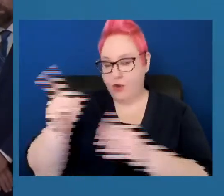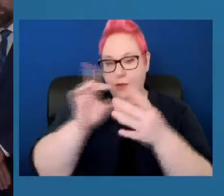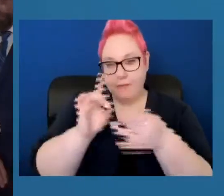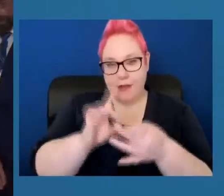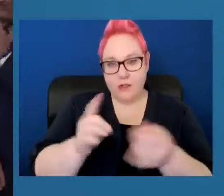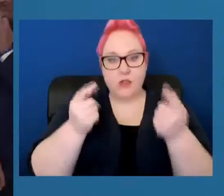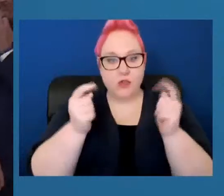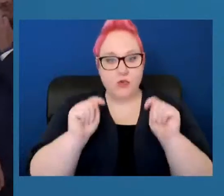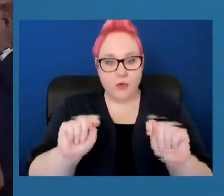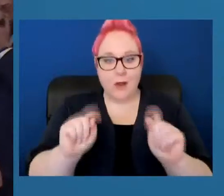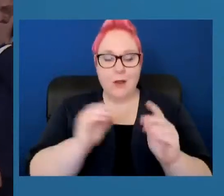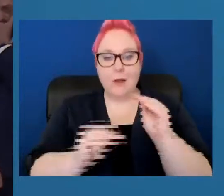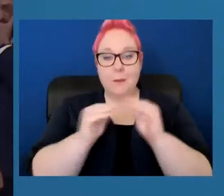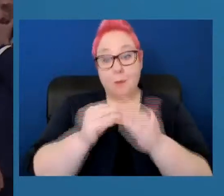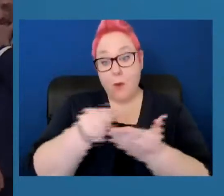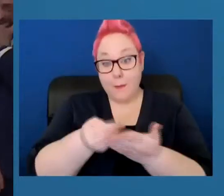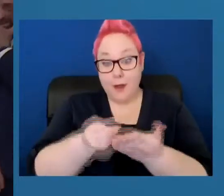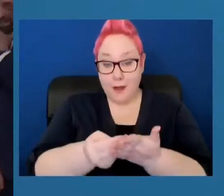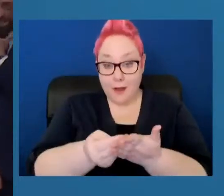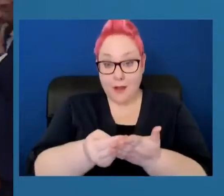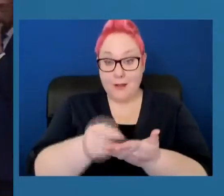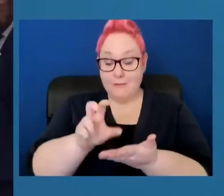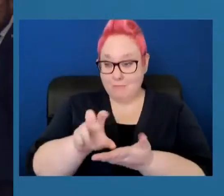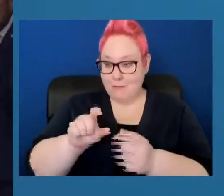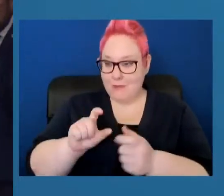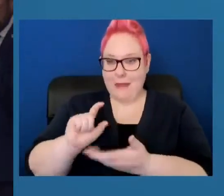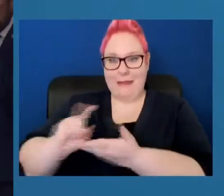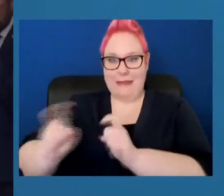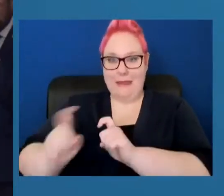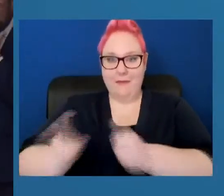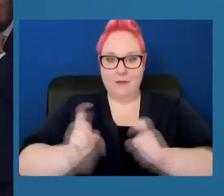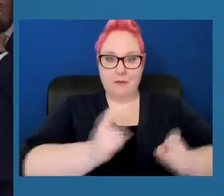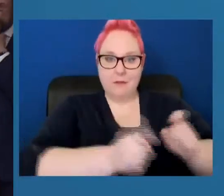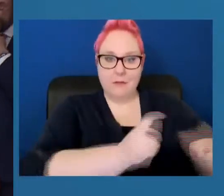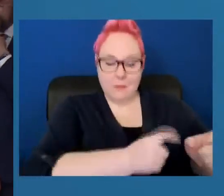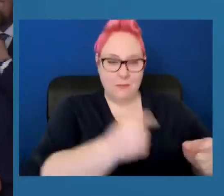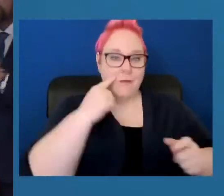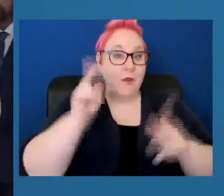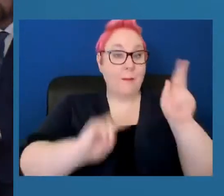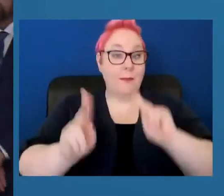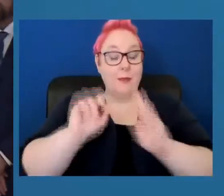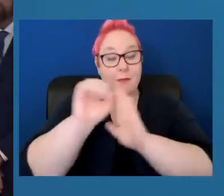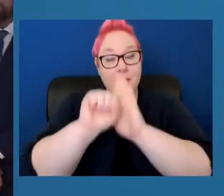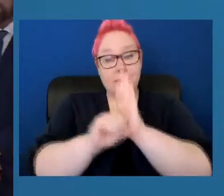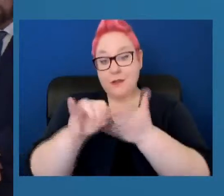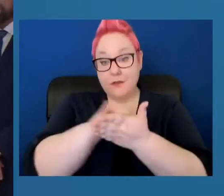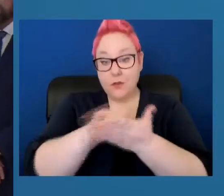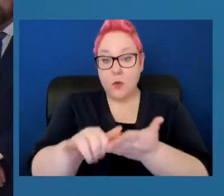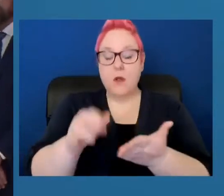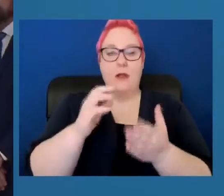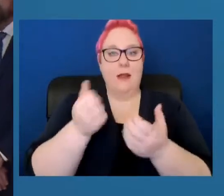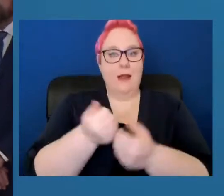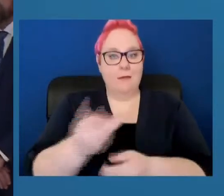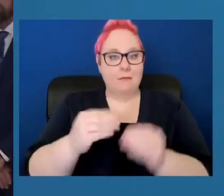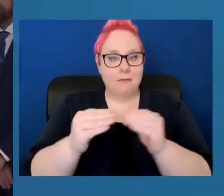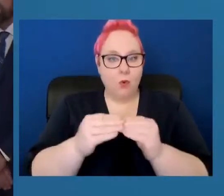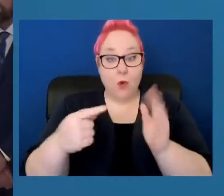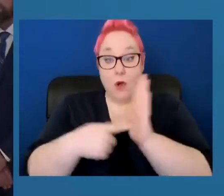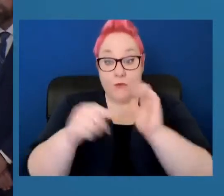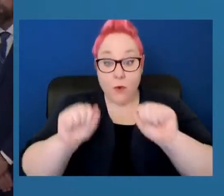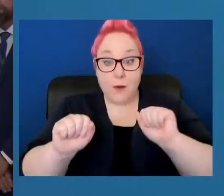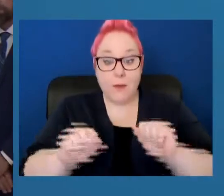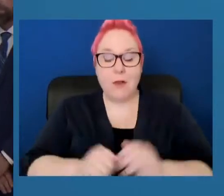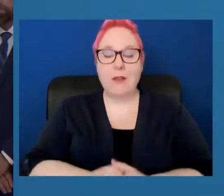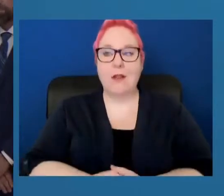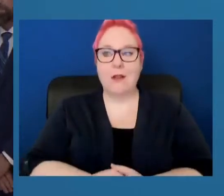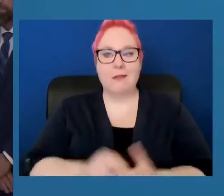more money back into the people of the state of New York and just make things a little more affordable. And oftentimes during